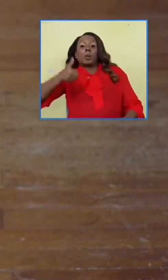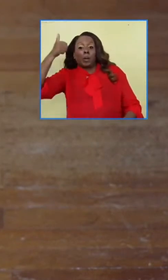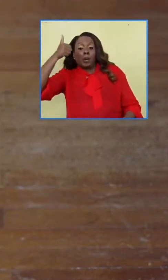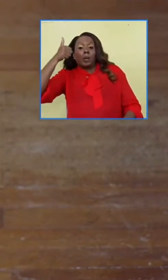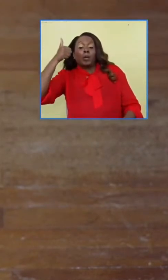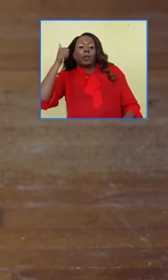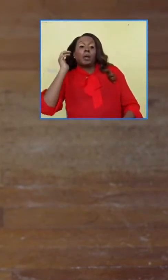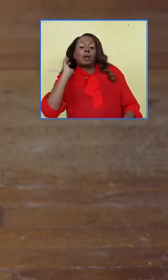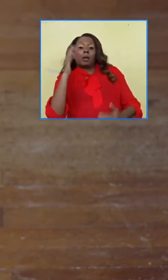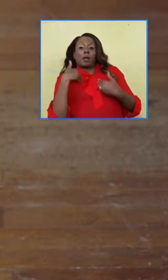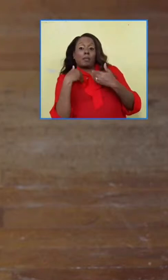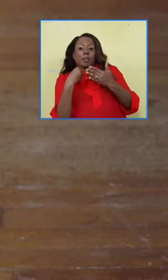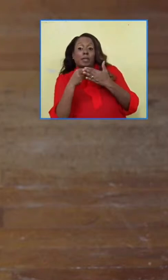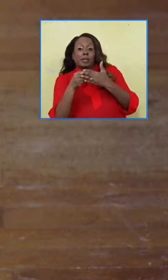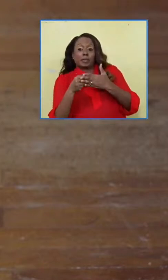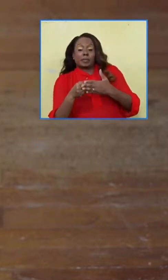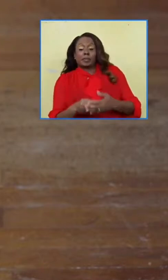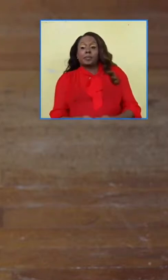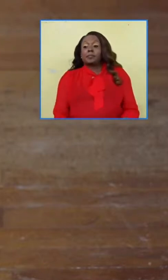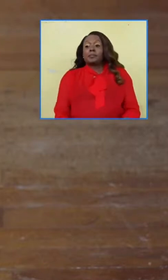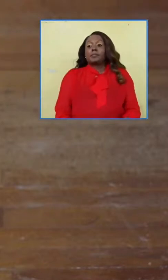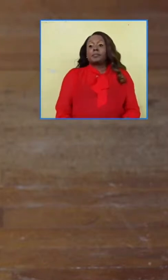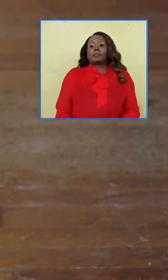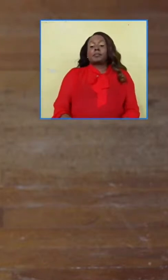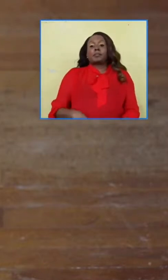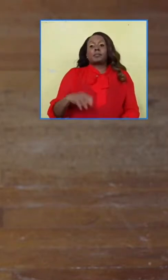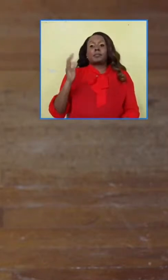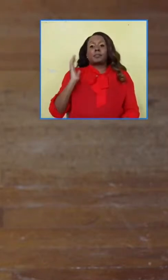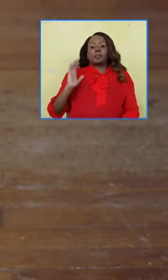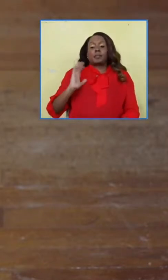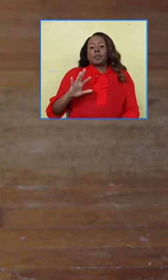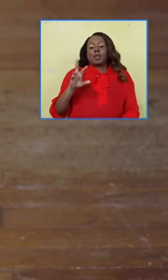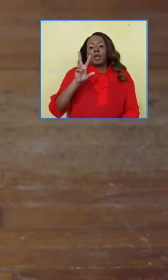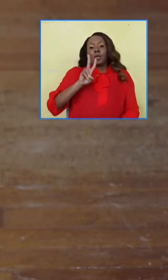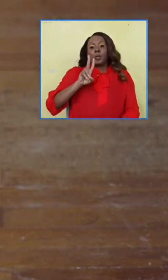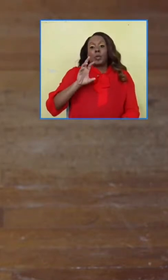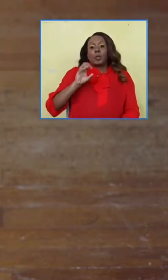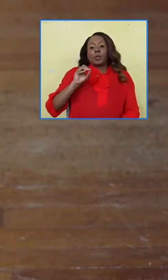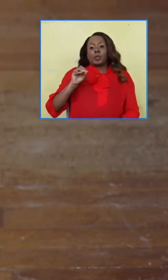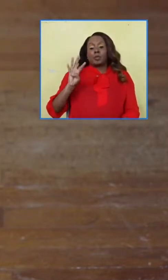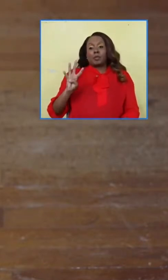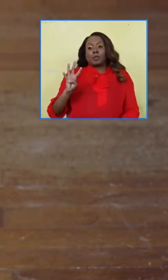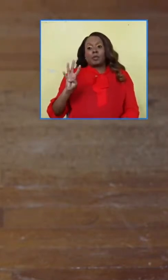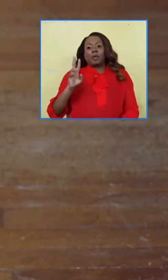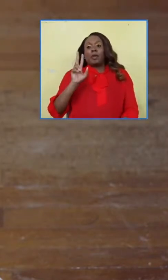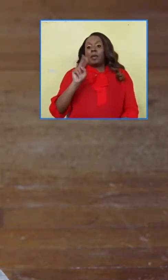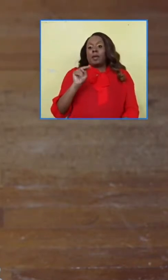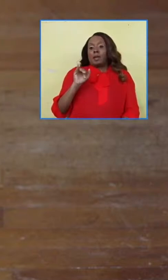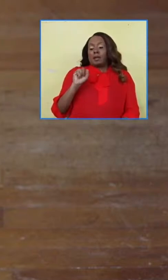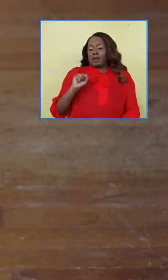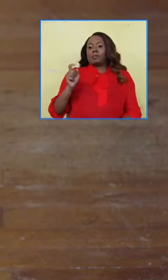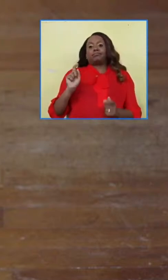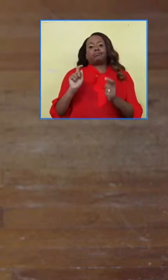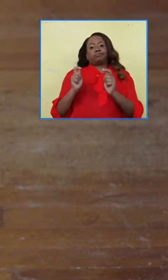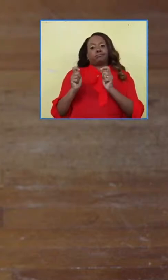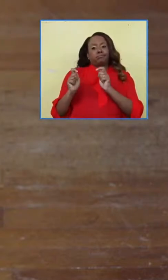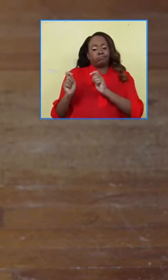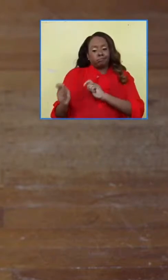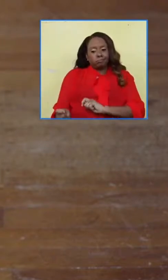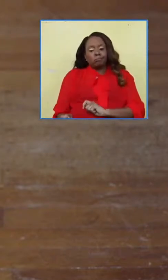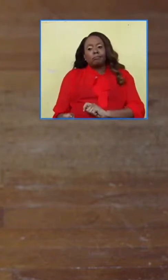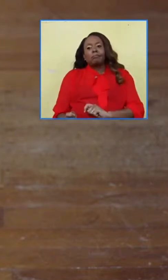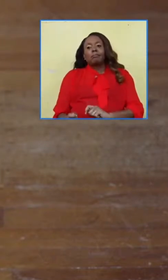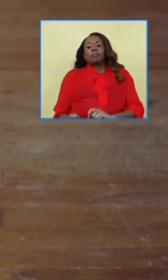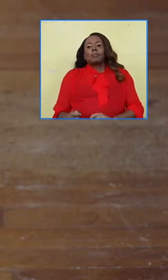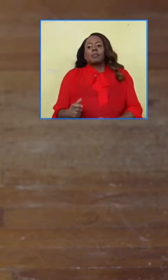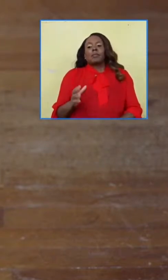You may recall that 18 years ago in 2004, NIS made some reforms, and the hope was that those reforms would have made the fund sustainable for